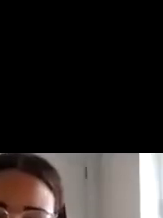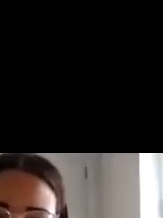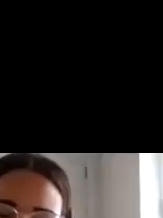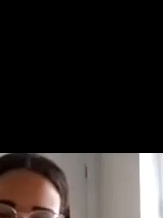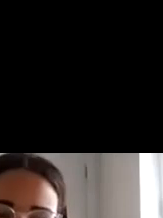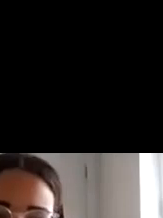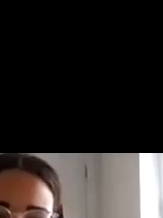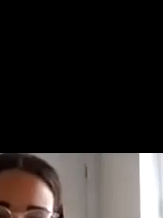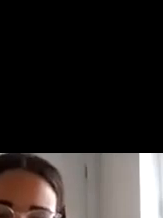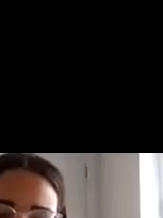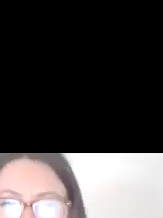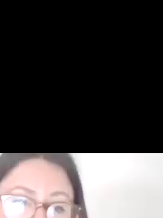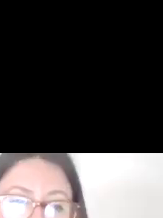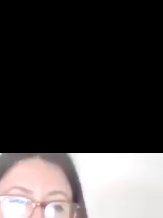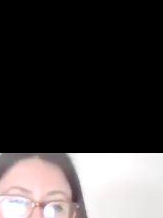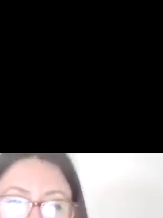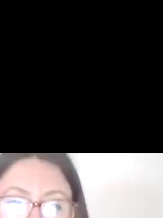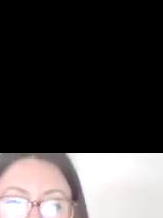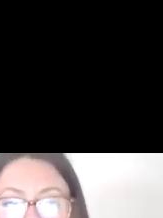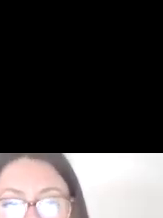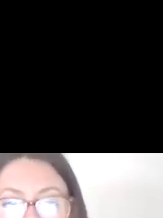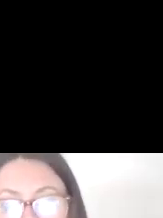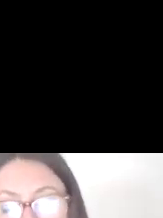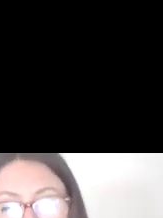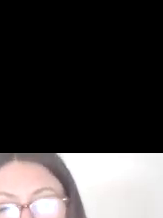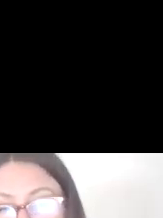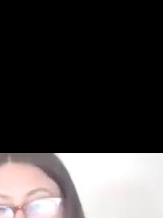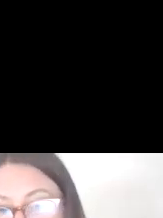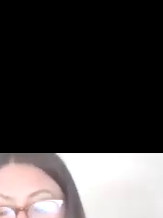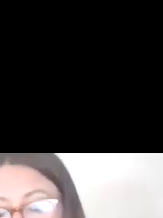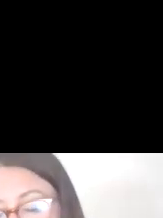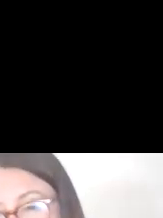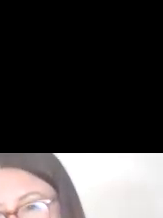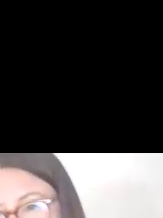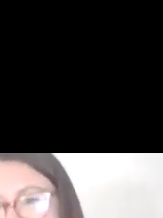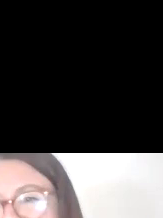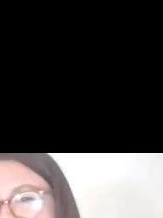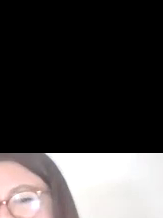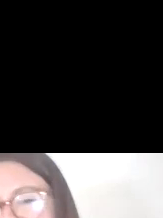And in my spare time, I like to keep fit and I love sending people pictures of my cat.